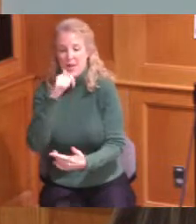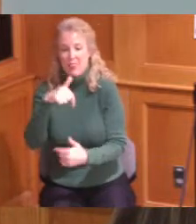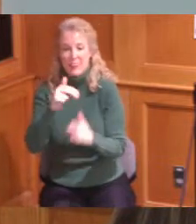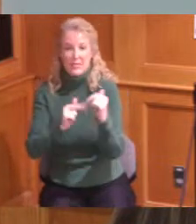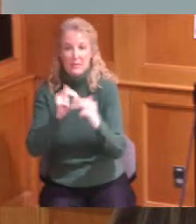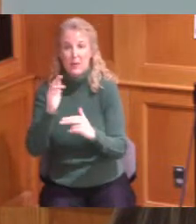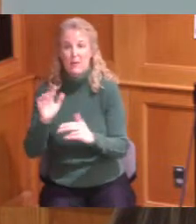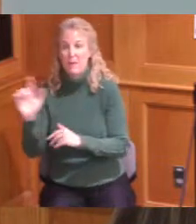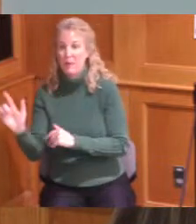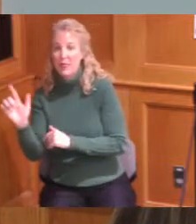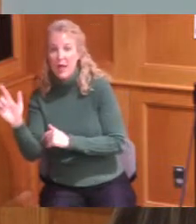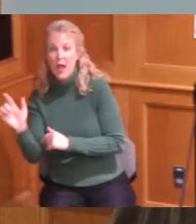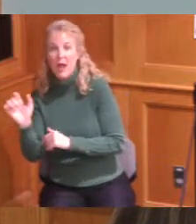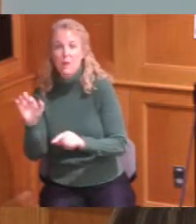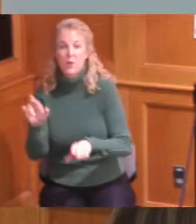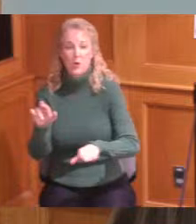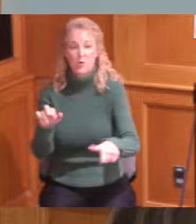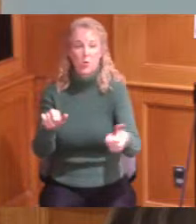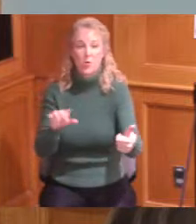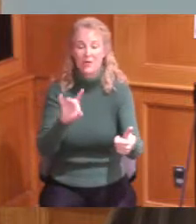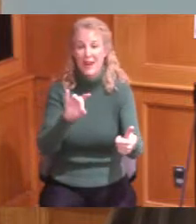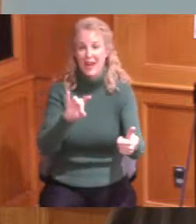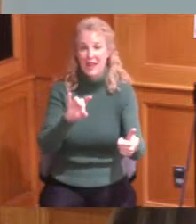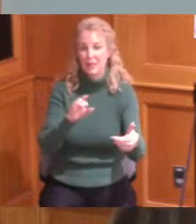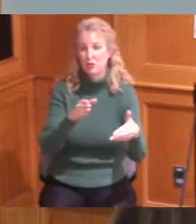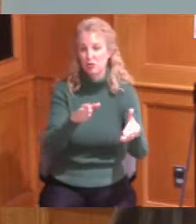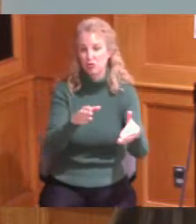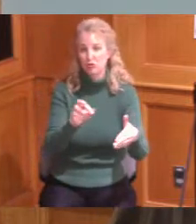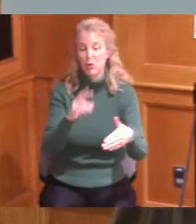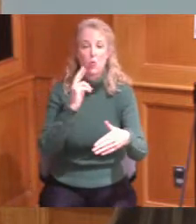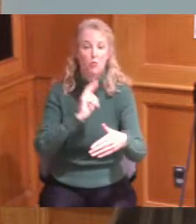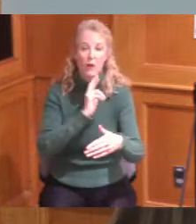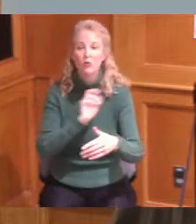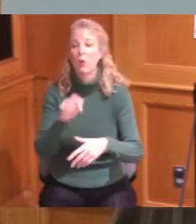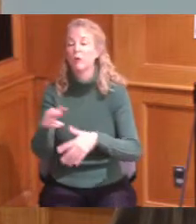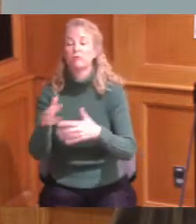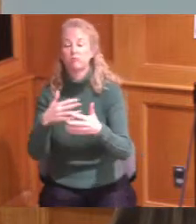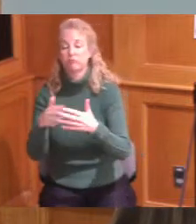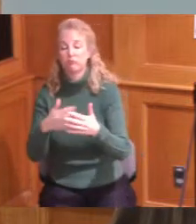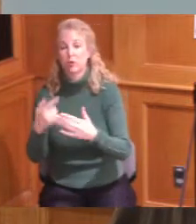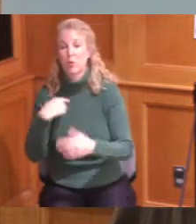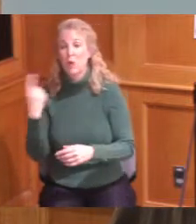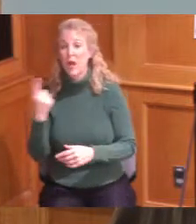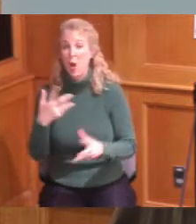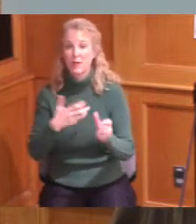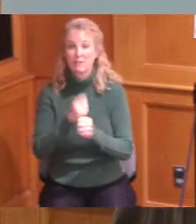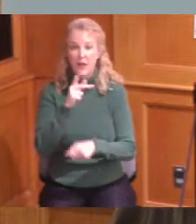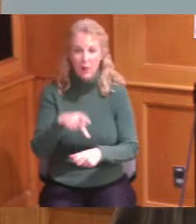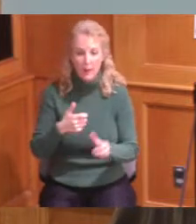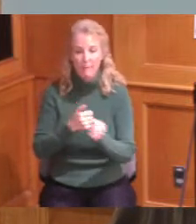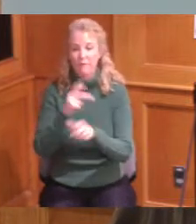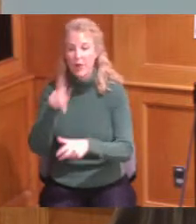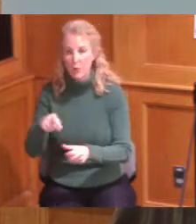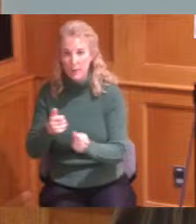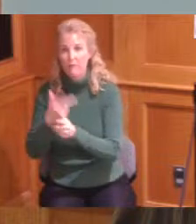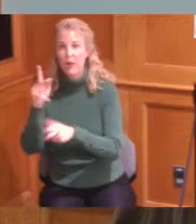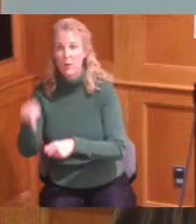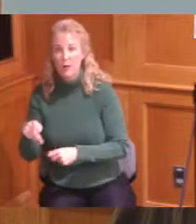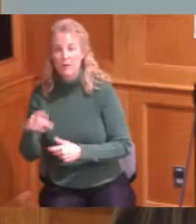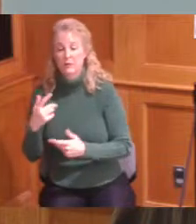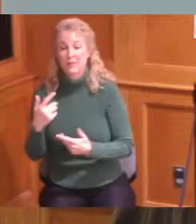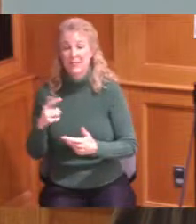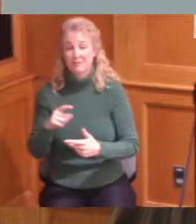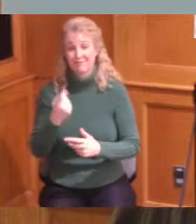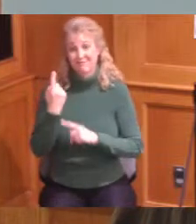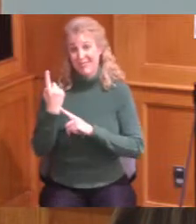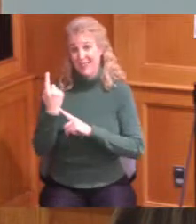over at the library or over at a table on Court Street, outside of one of the restaurants. We're consistently following up and connecting with those individuals. And we had a lot of